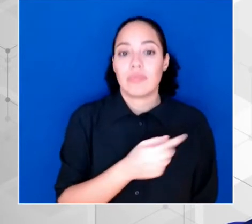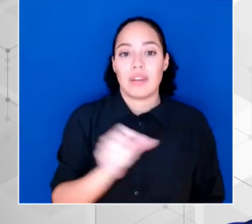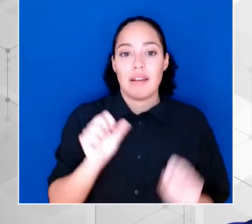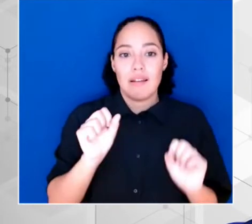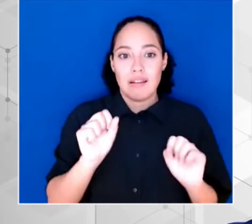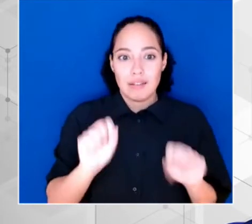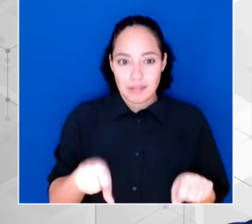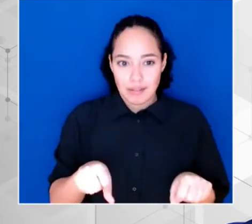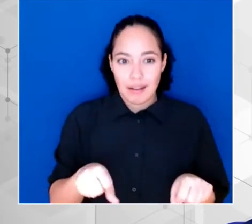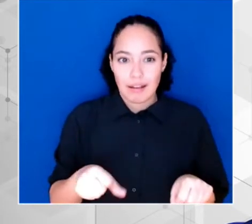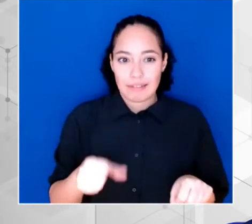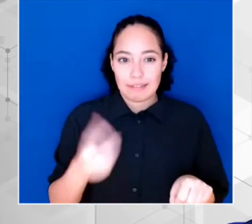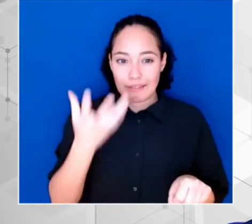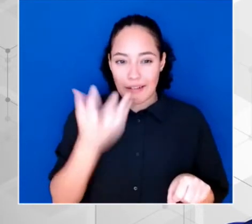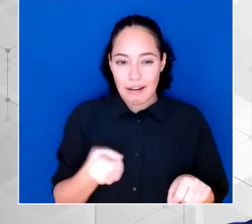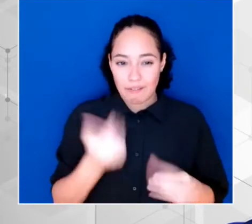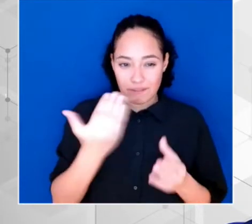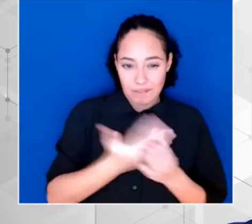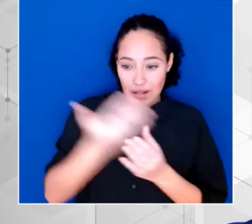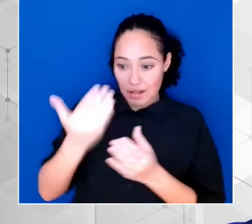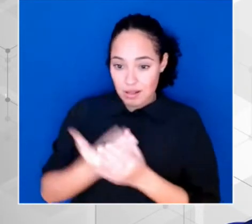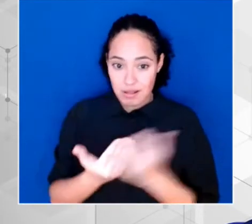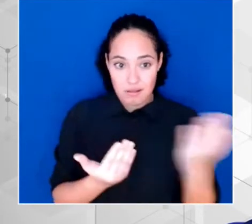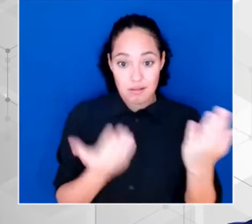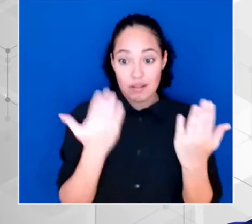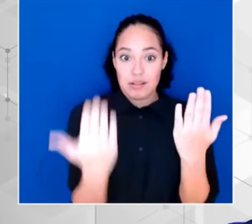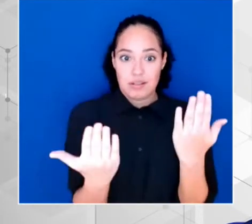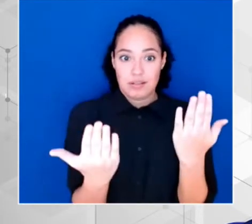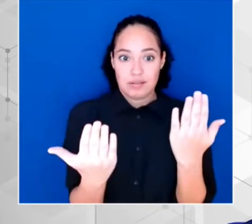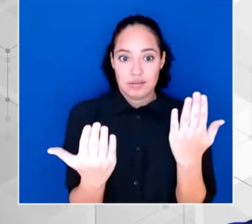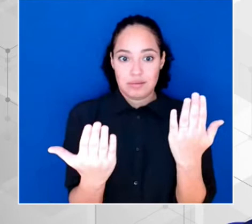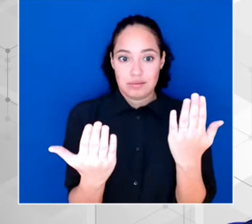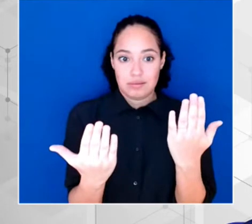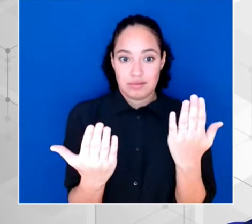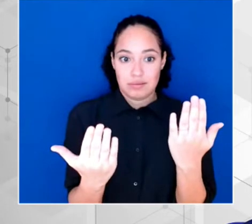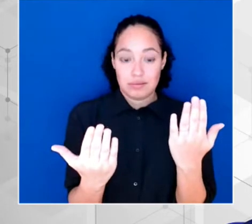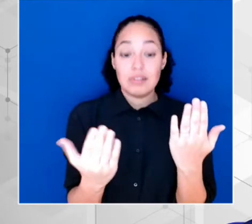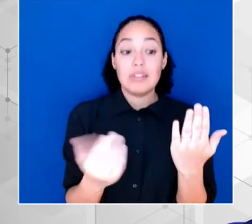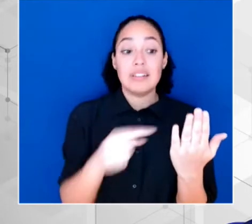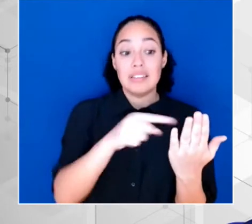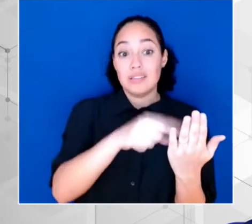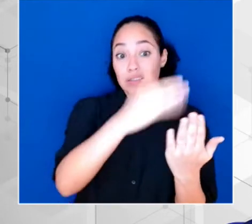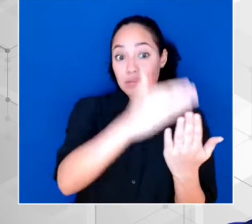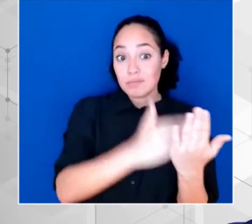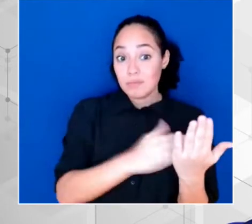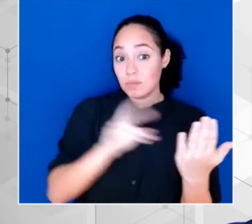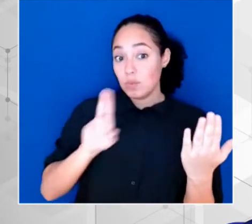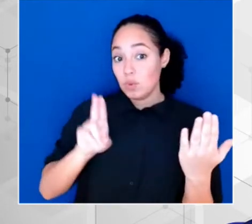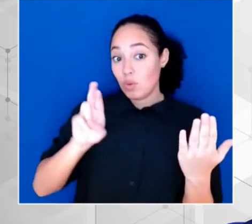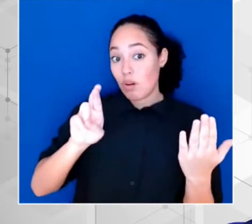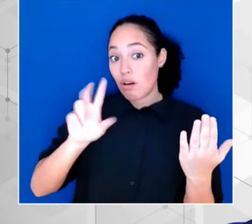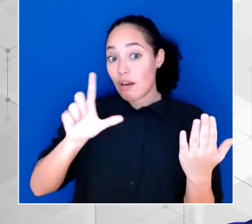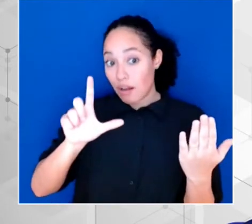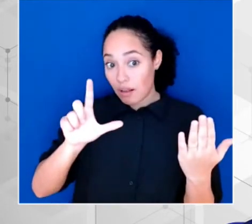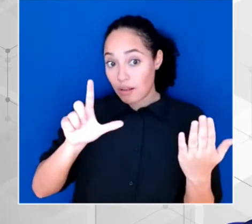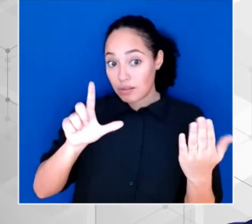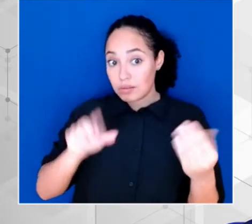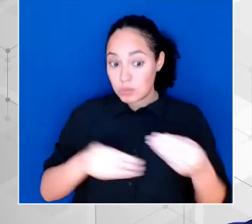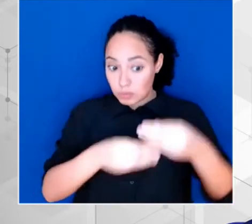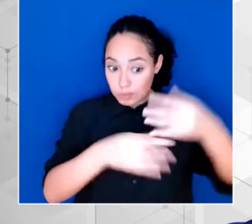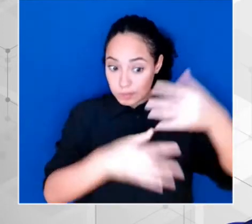file stating the URLs that you want to test. The good thing here